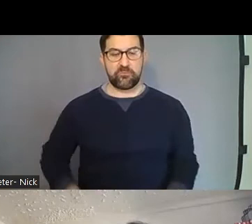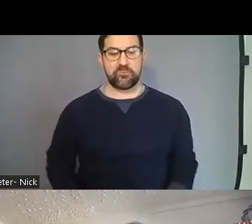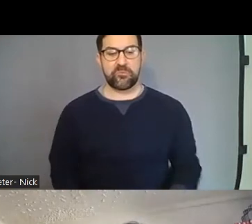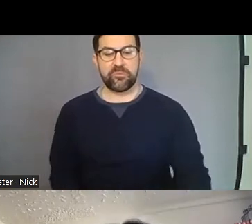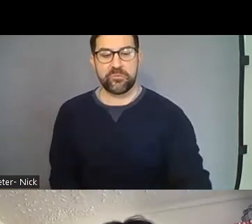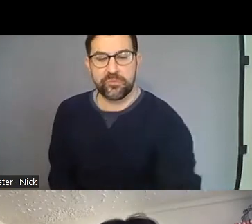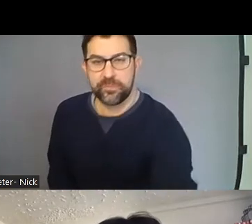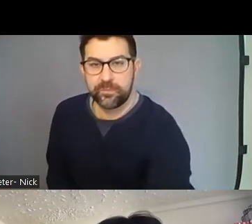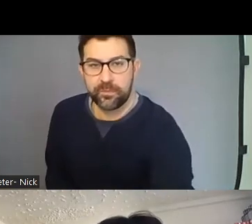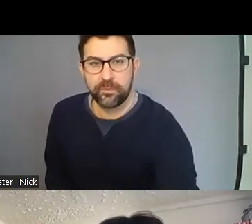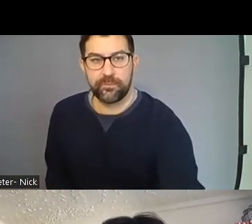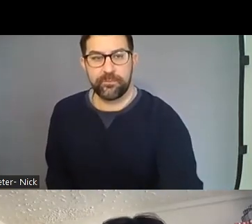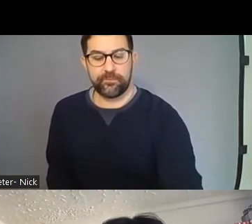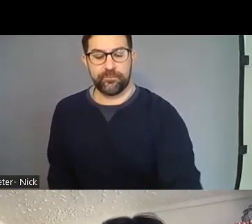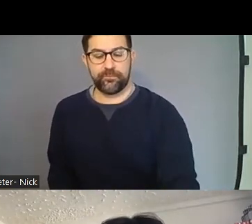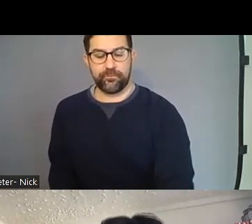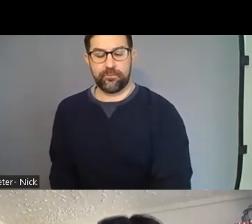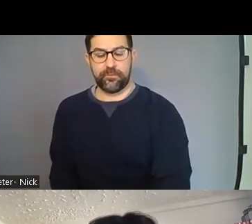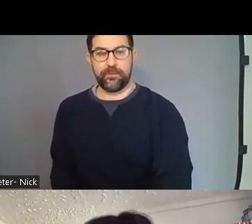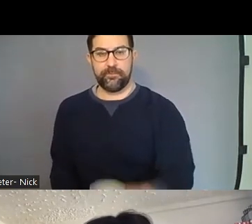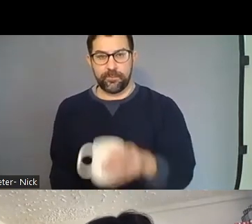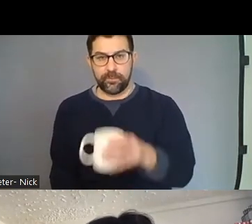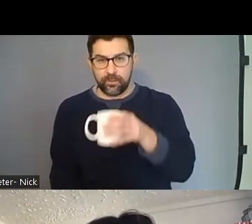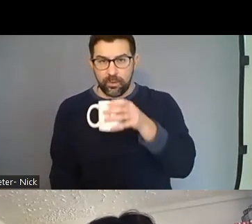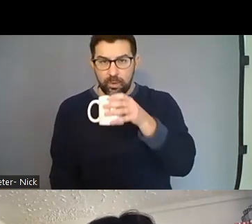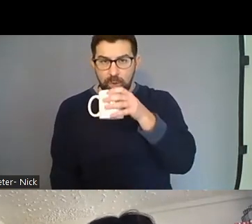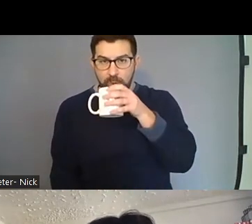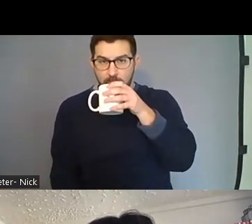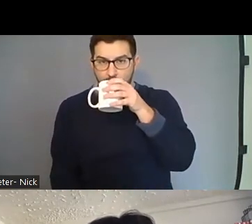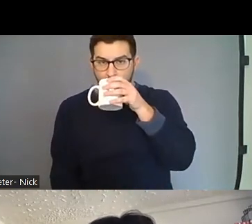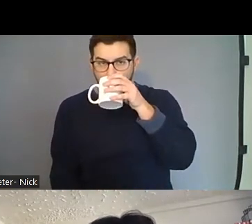Thanks for that. Totally agree with my peers.